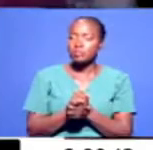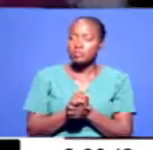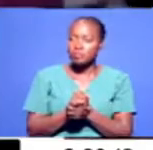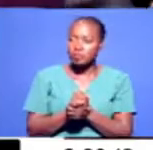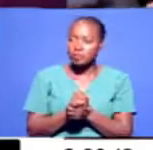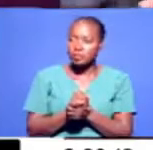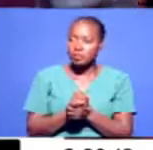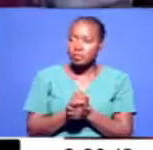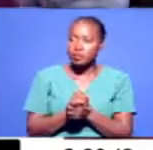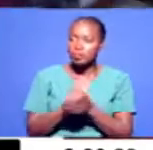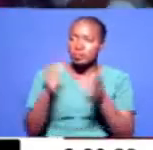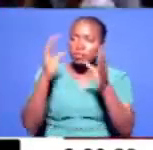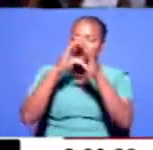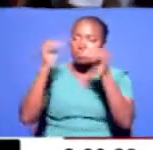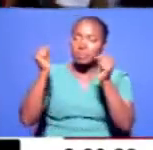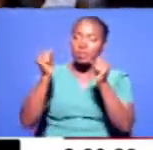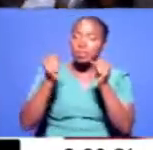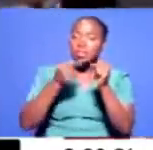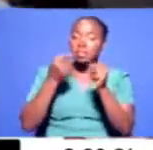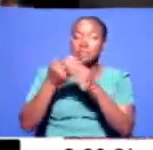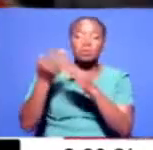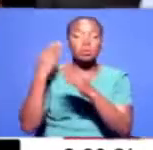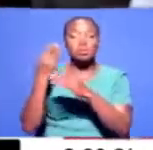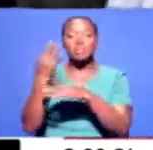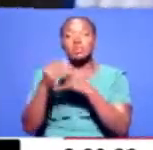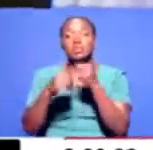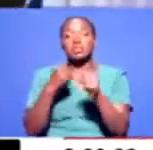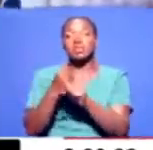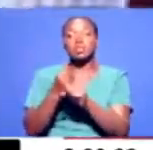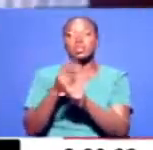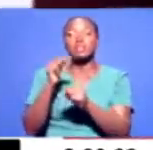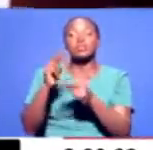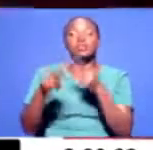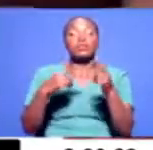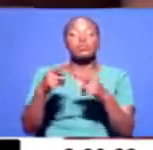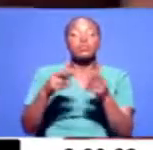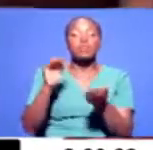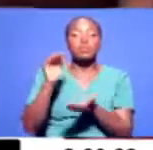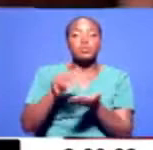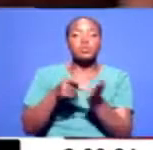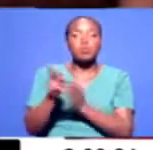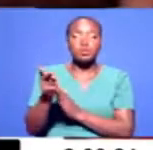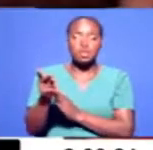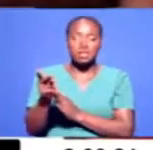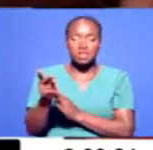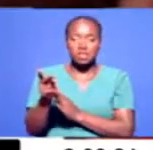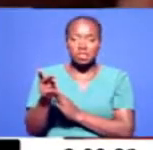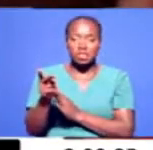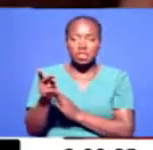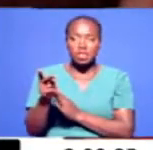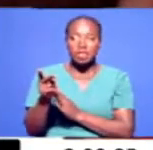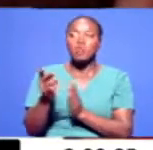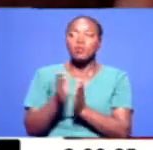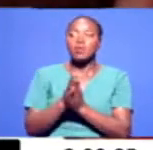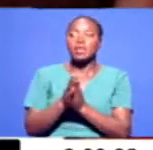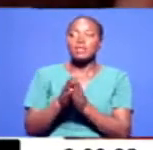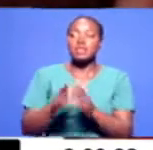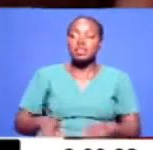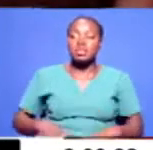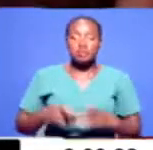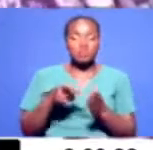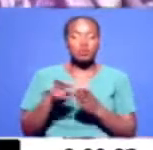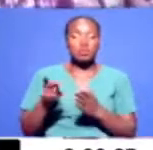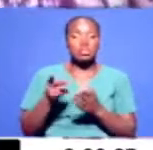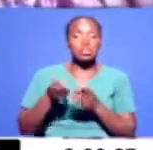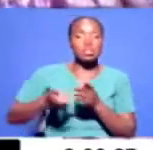The head of state said for the past 3 years there has been no review of the minimum wages, while the cost of living has increased with